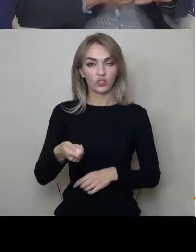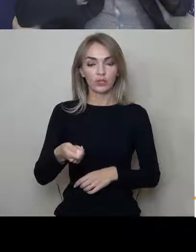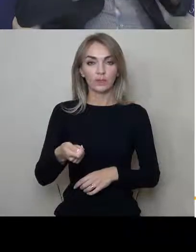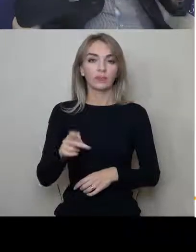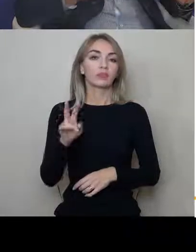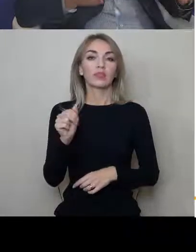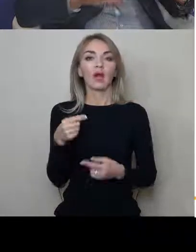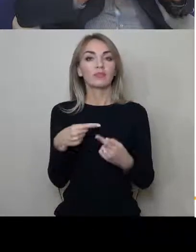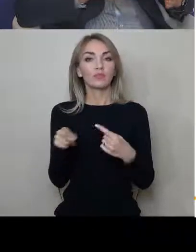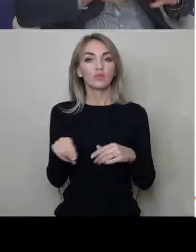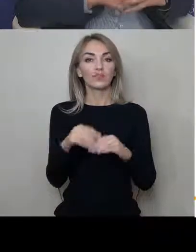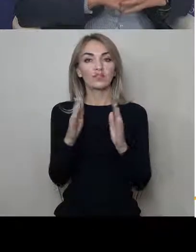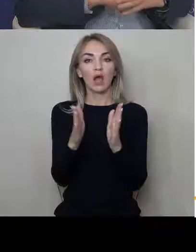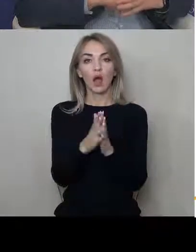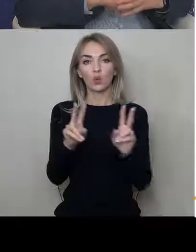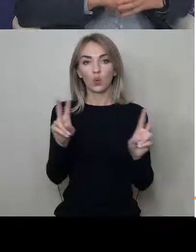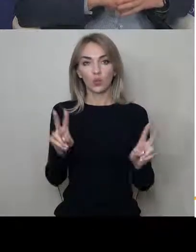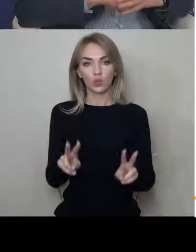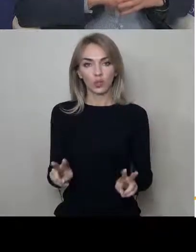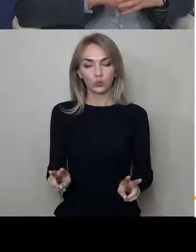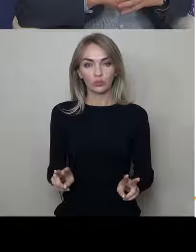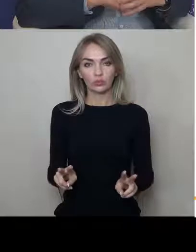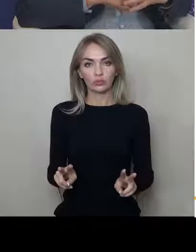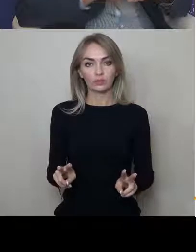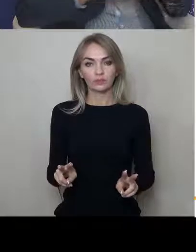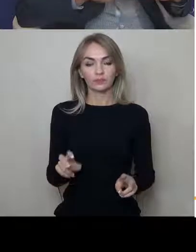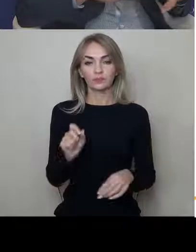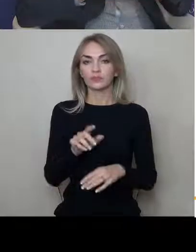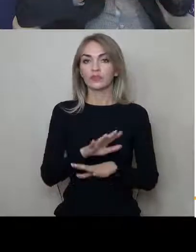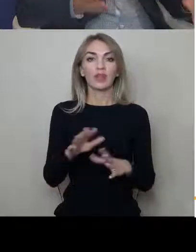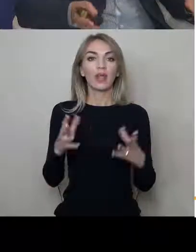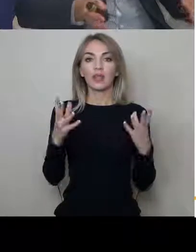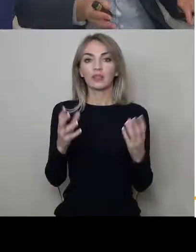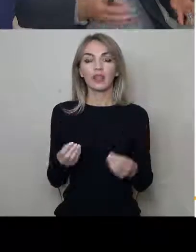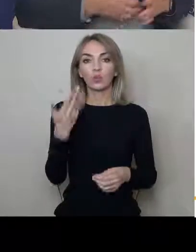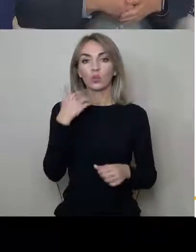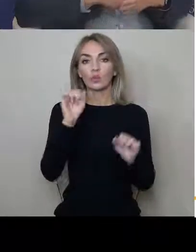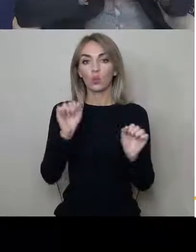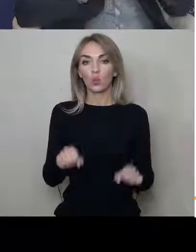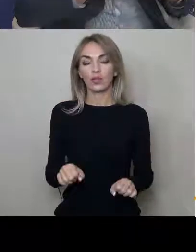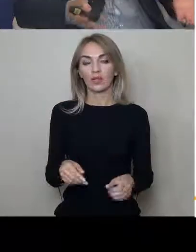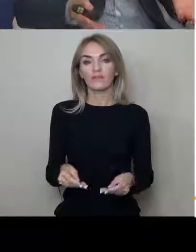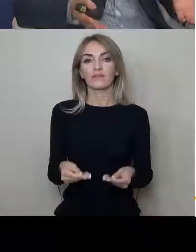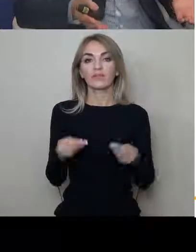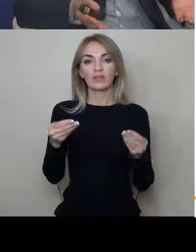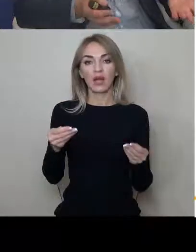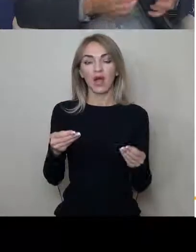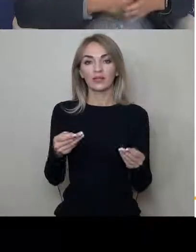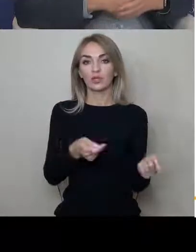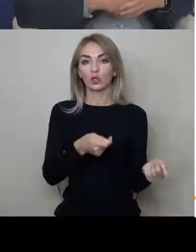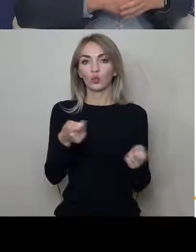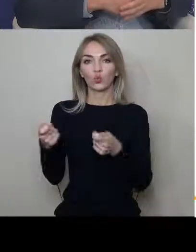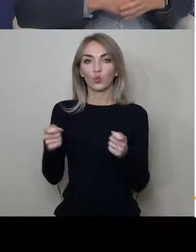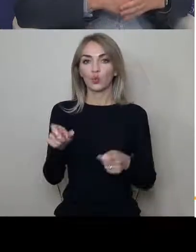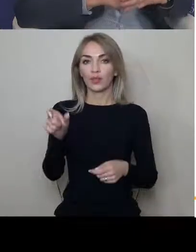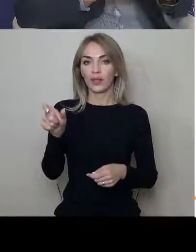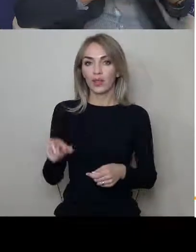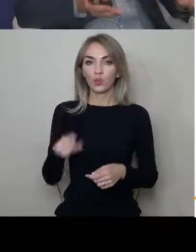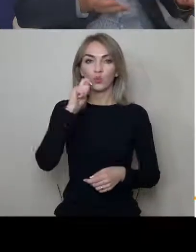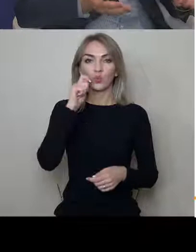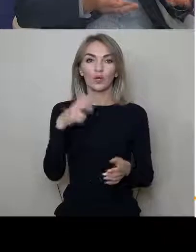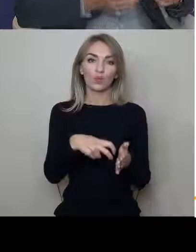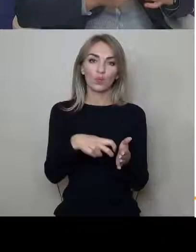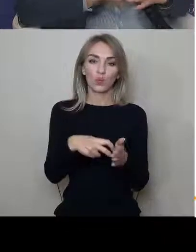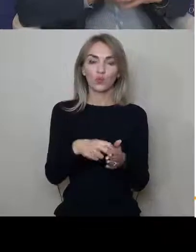established, and they say that the day of submission, contrary to general handling of the complaints, is not the day